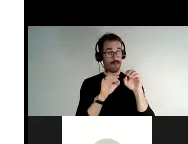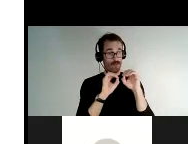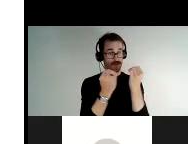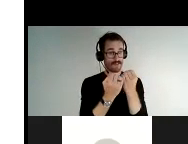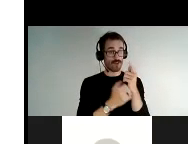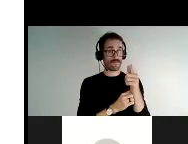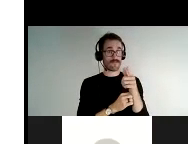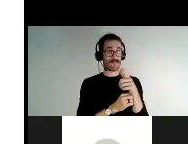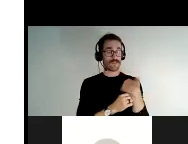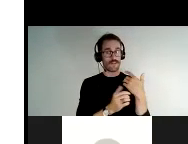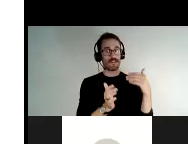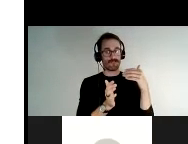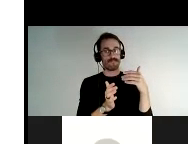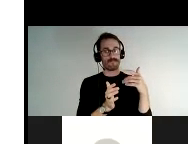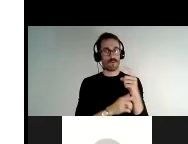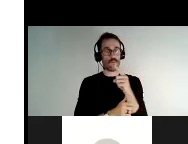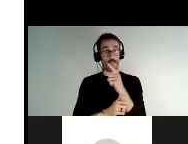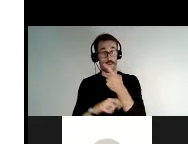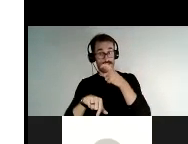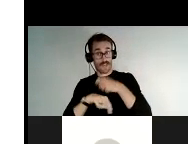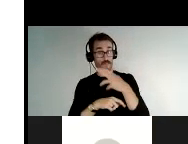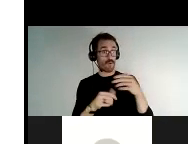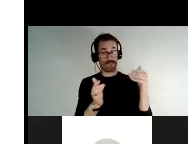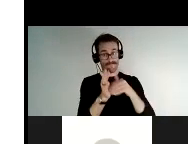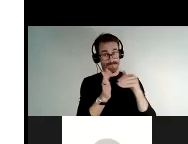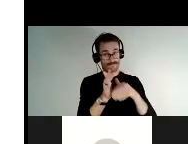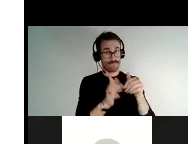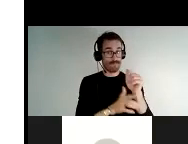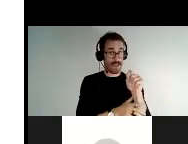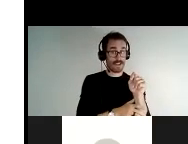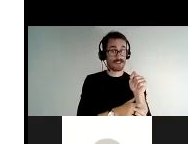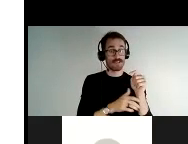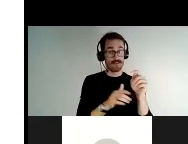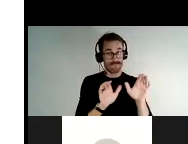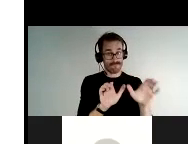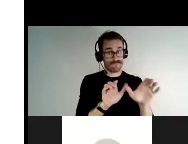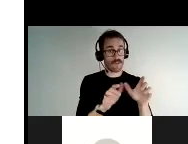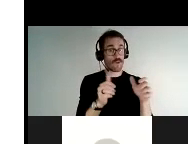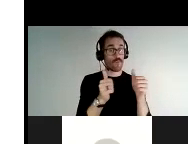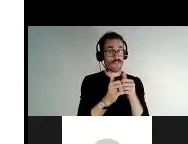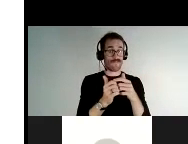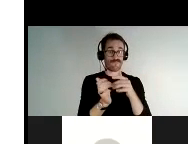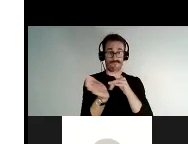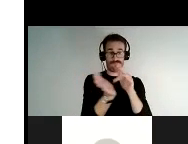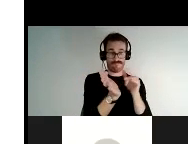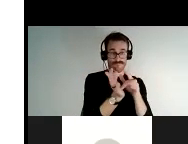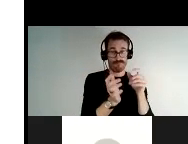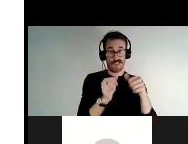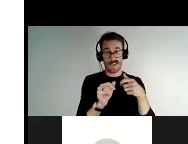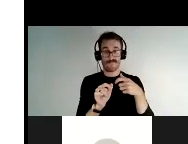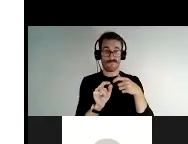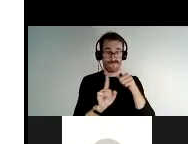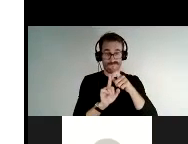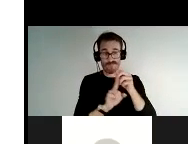of appropriate action occurring within any relationship where there is an expectation of trust, which causes harm or distress to an